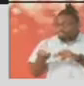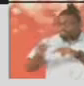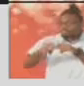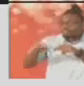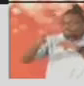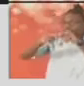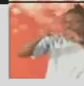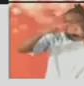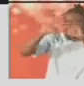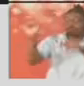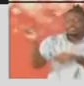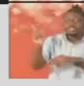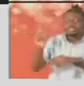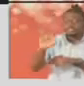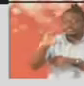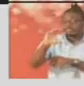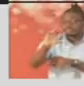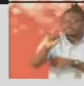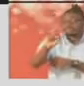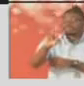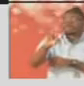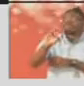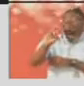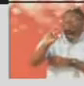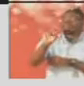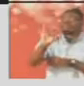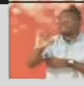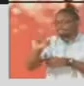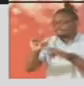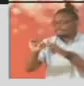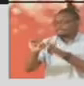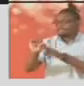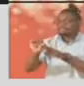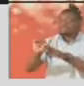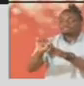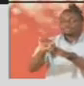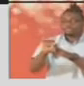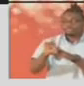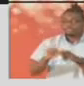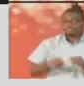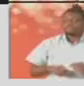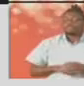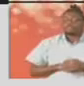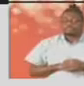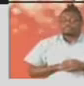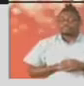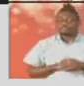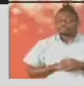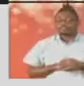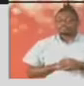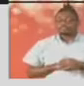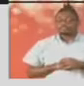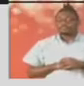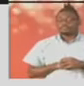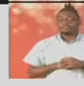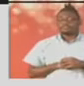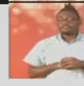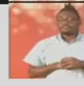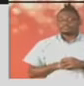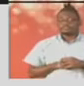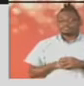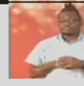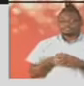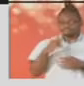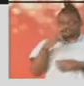Victoria over that particular period. Now, what we are seeing again here, cases spread across the county, more so in areas